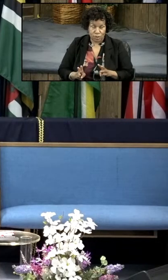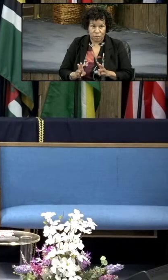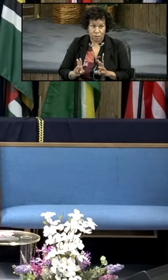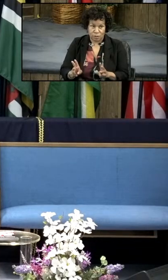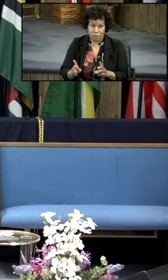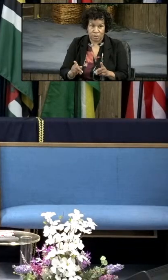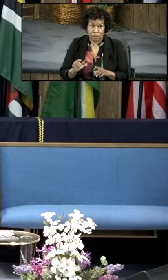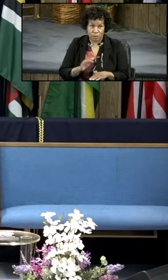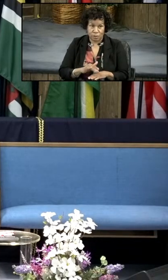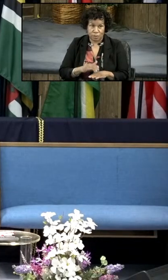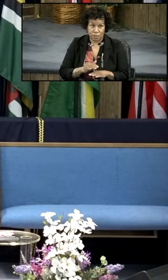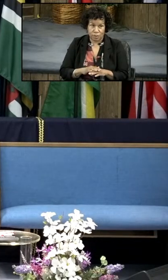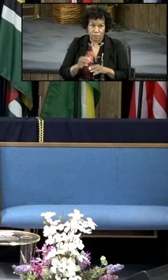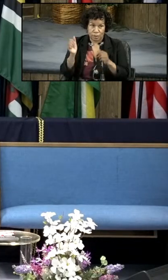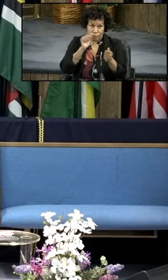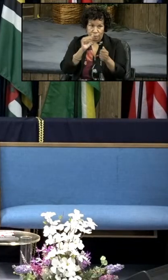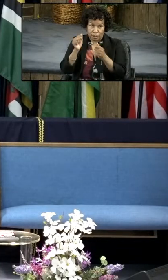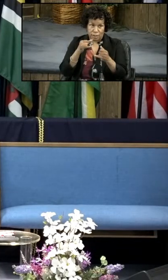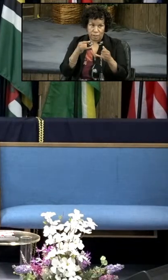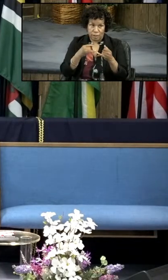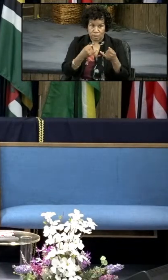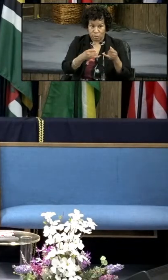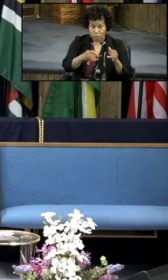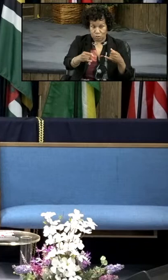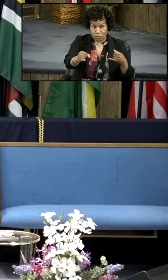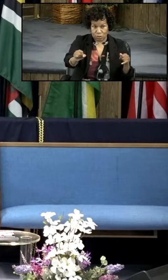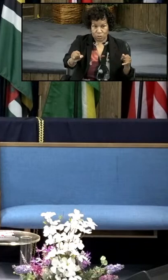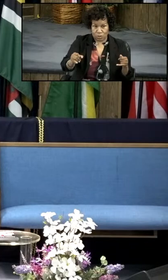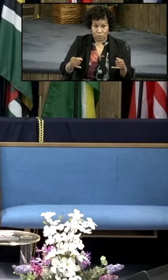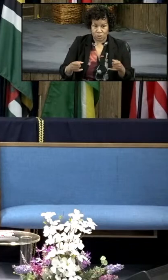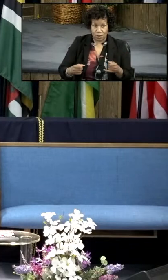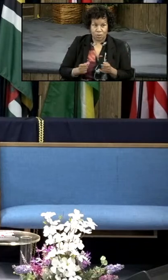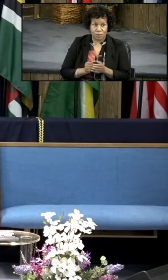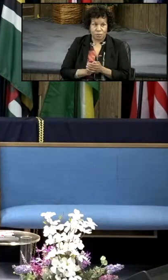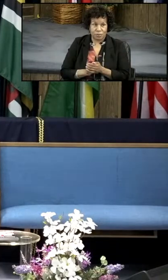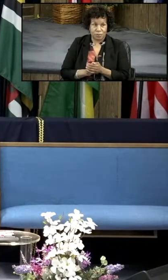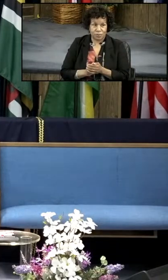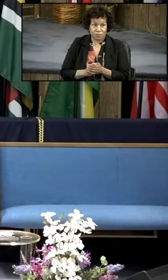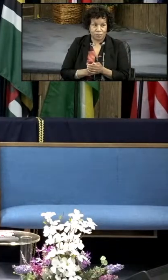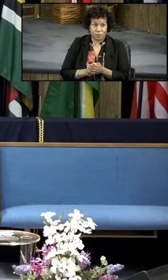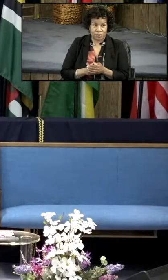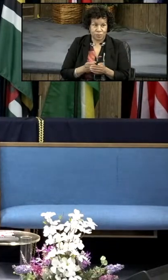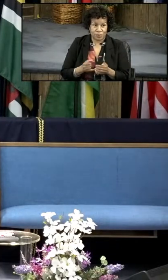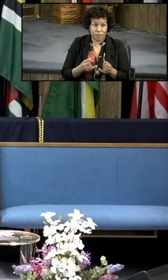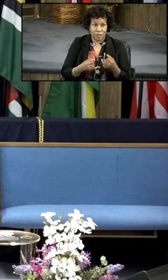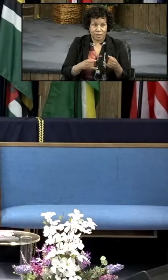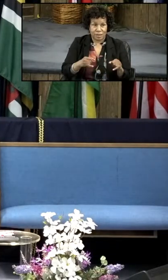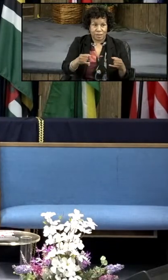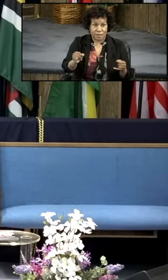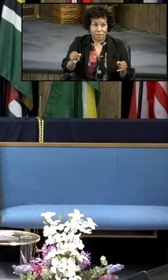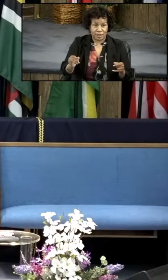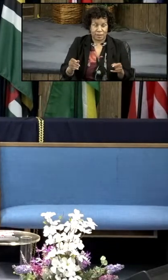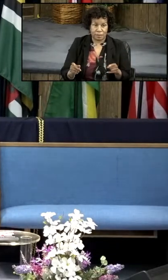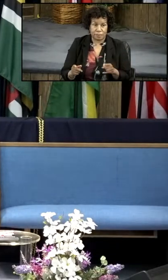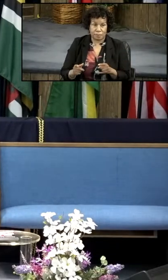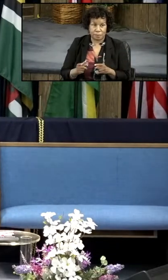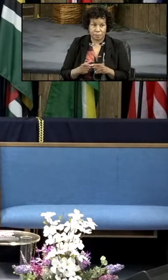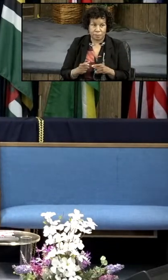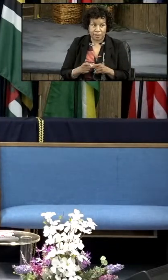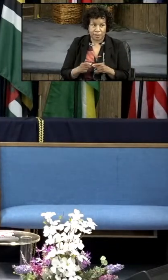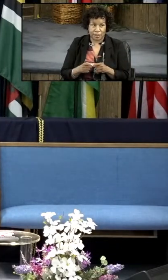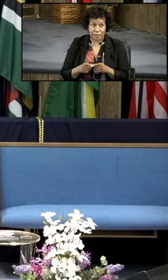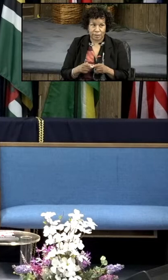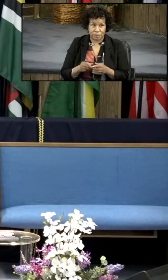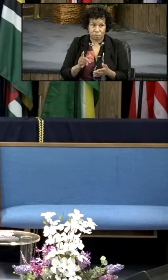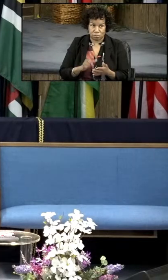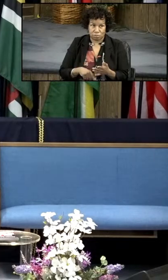array where they would line up by skill set. And so the interesting thing to me is God